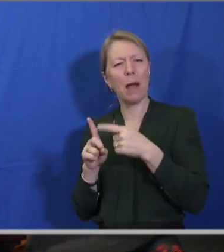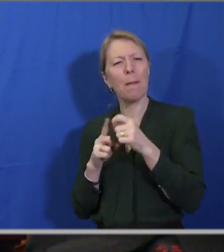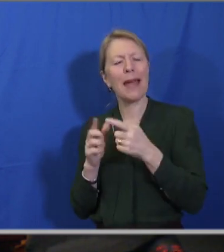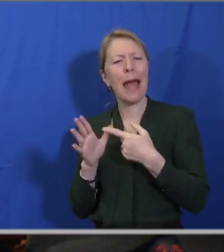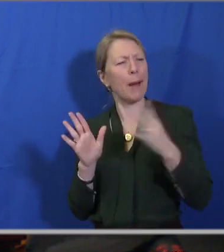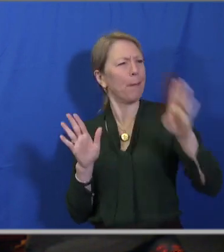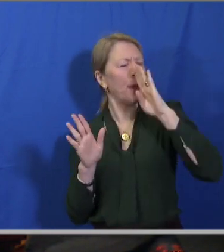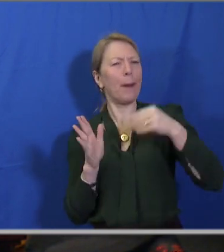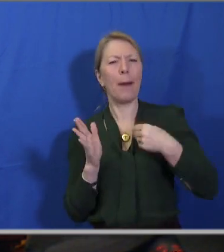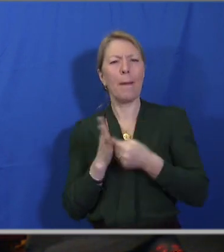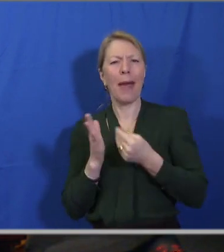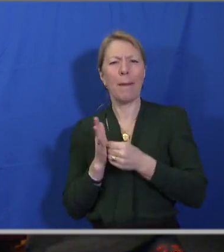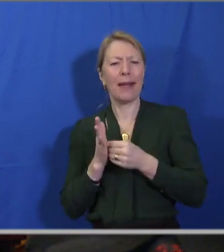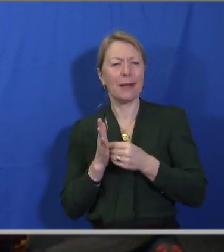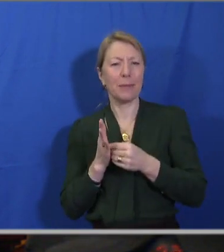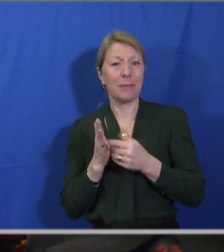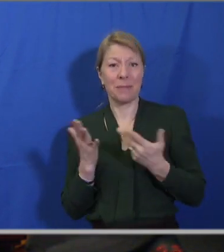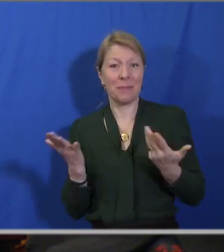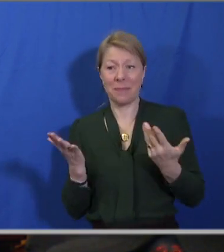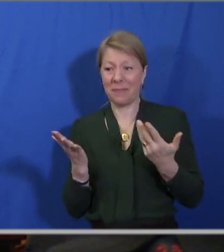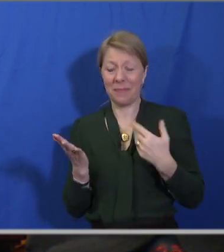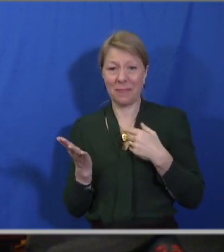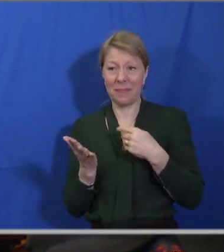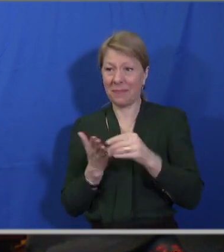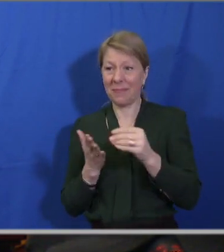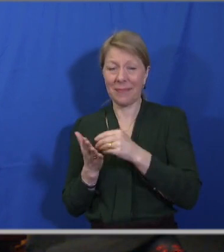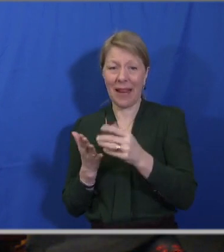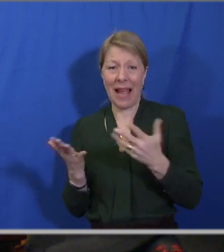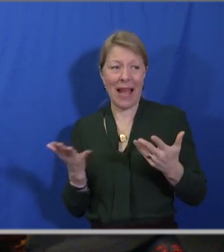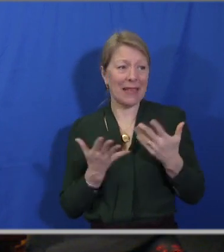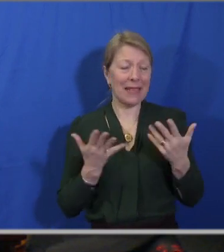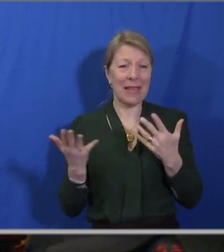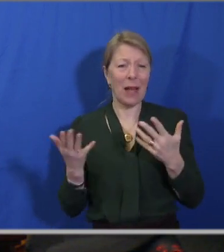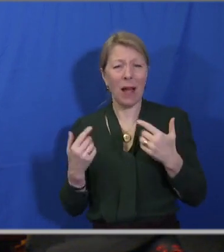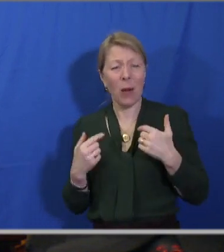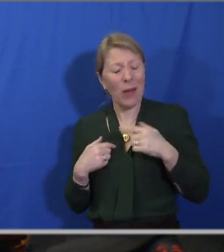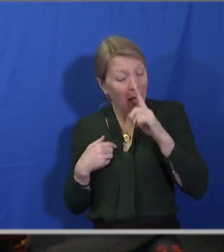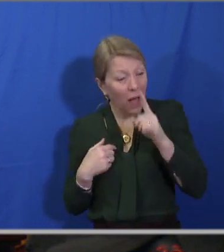are, quite frankly, freely and without any charge trying to look after ourselves?